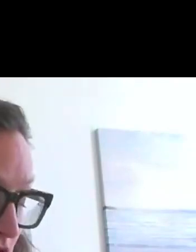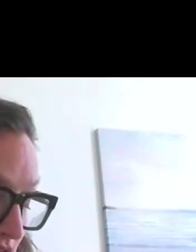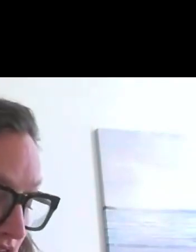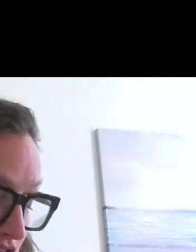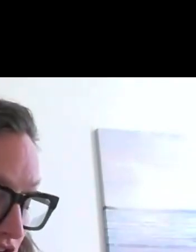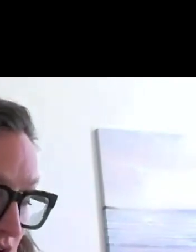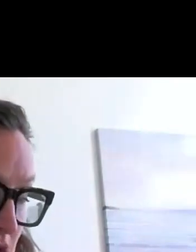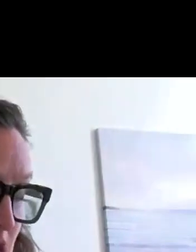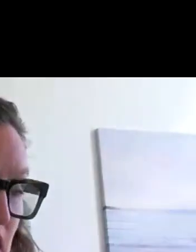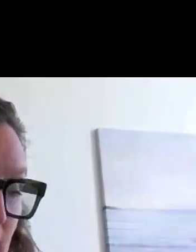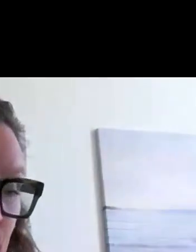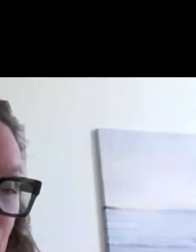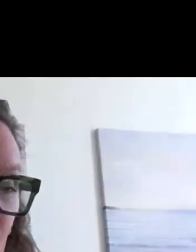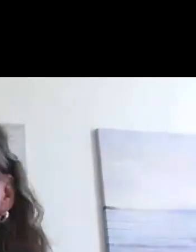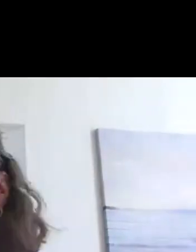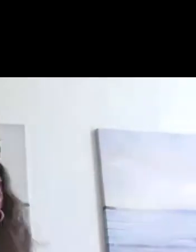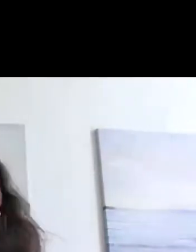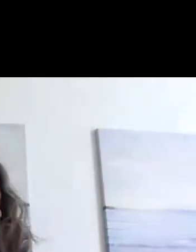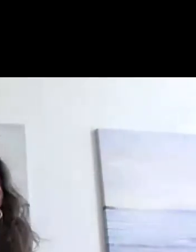in implementation. And